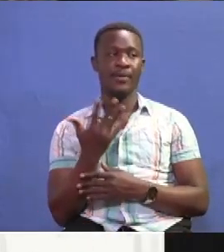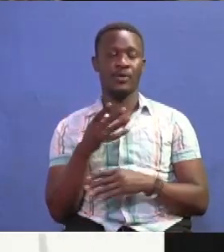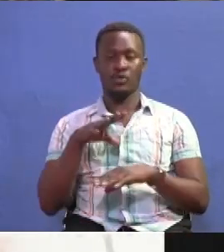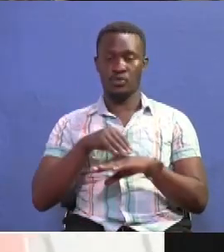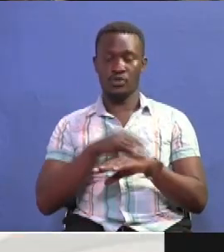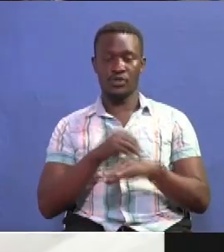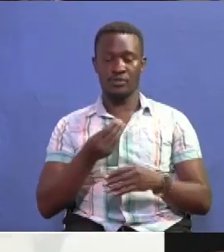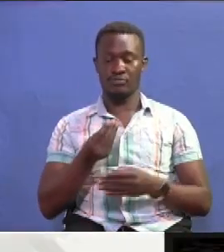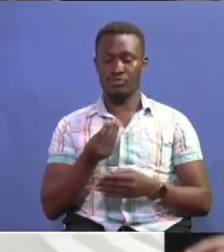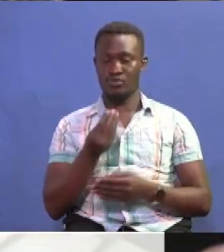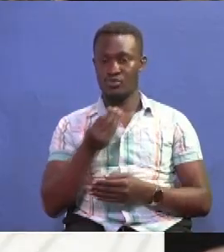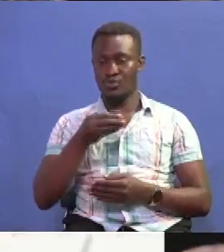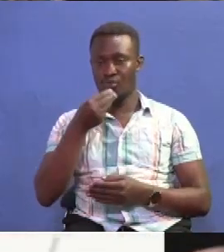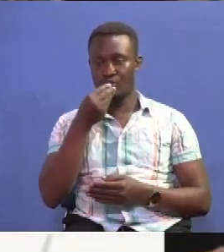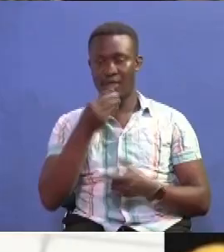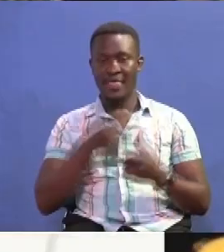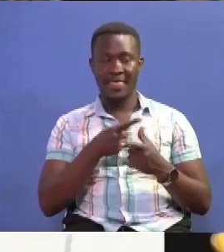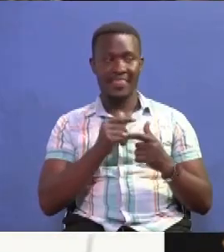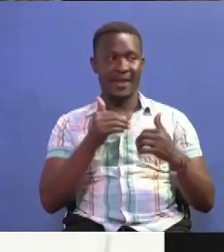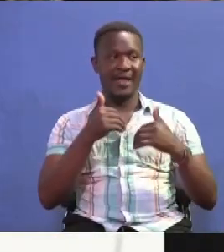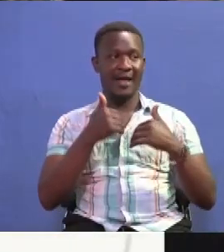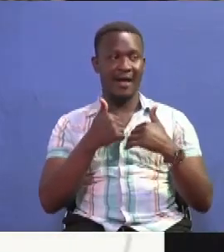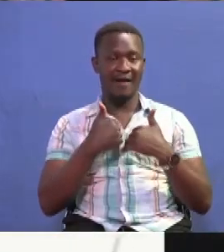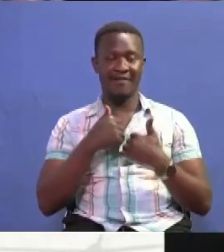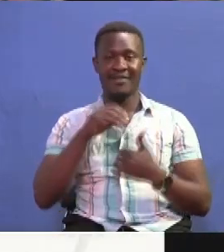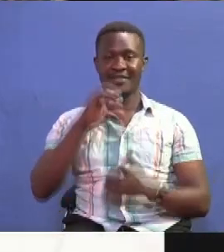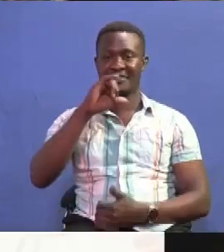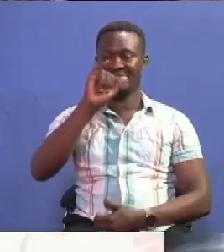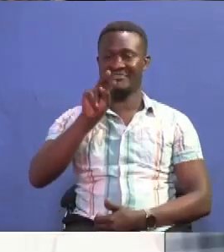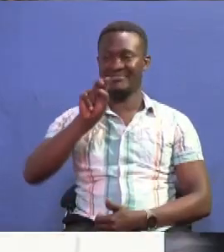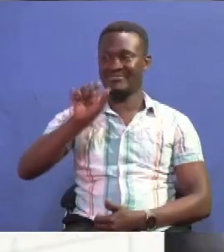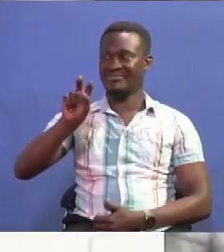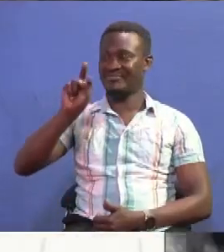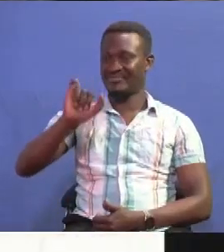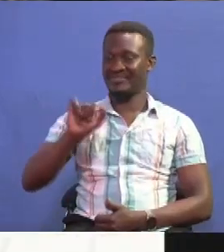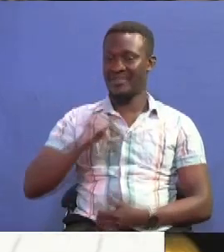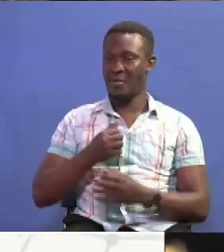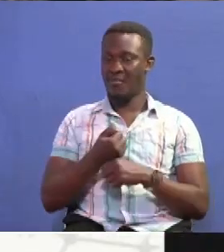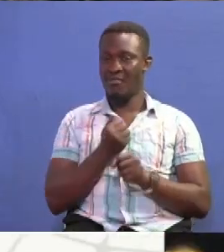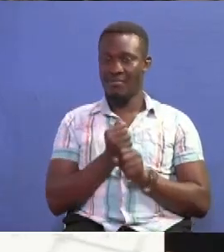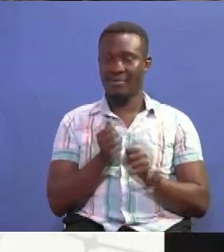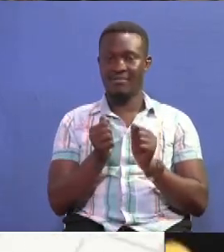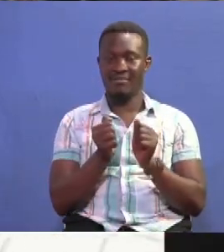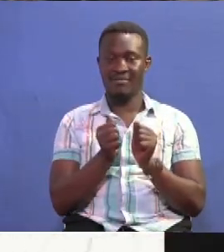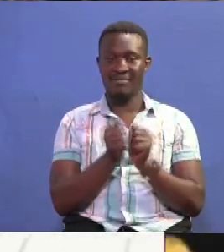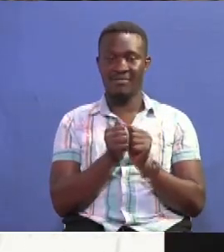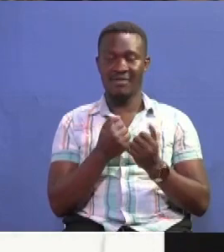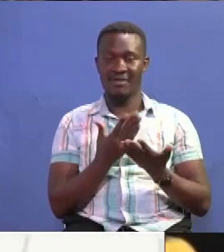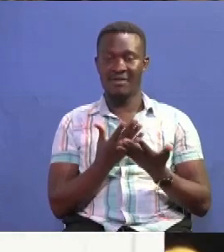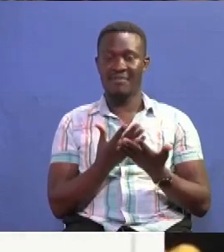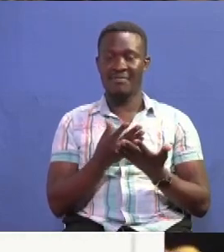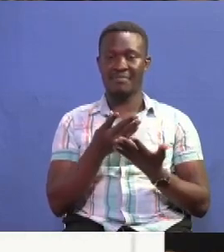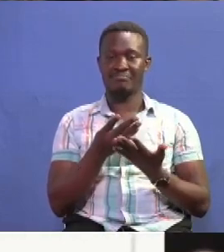soup, and you eat. Then we will have jollof rice. Jollof rice we made with a bit of